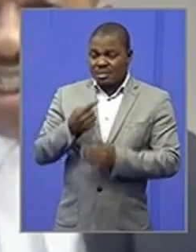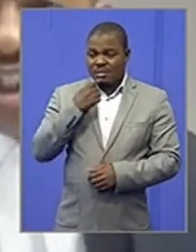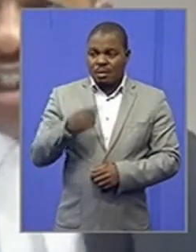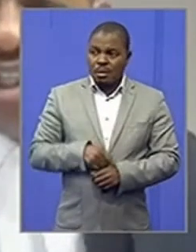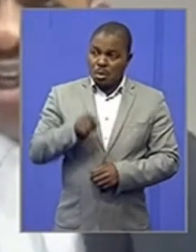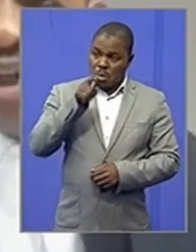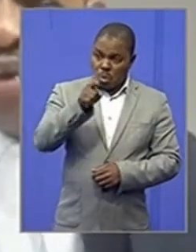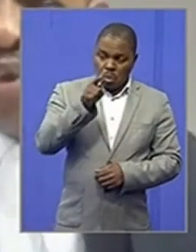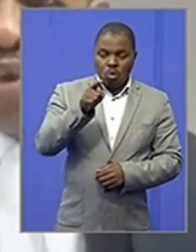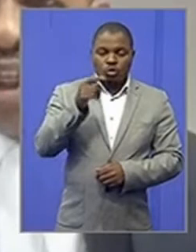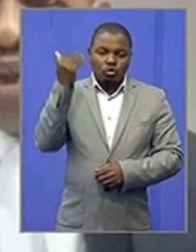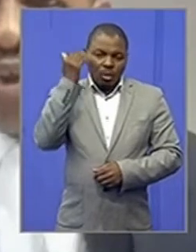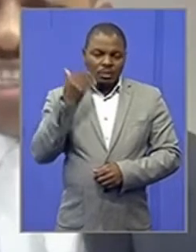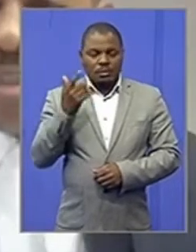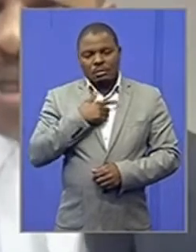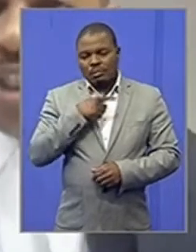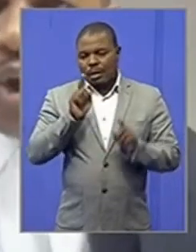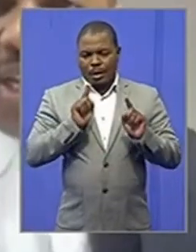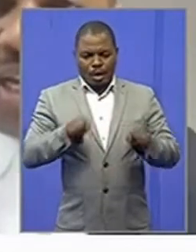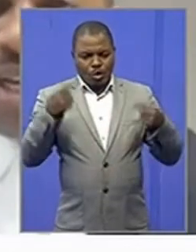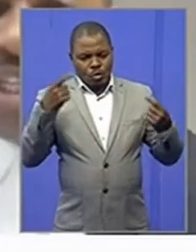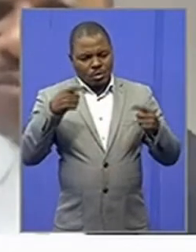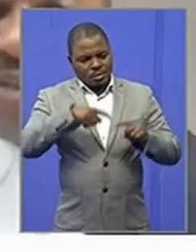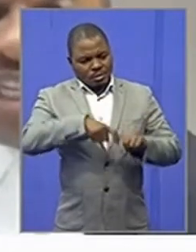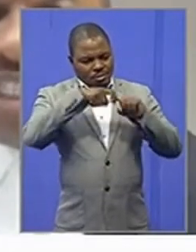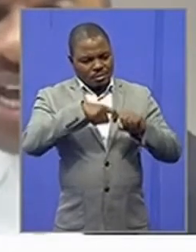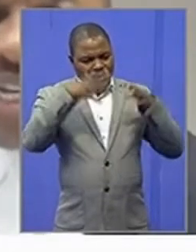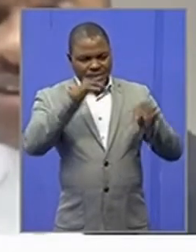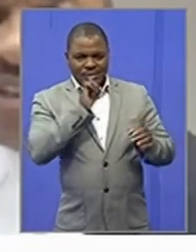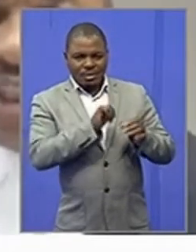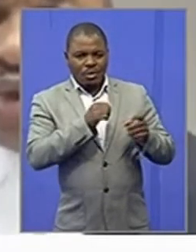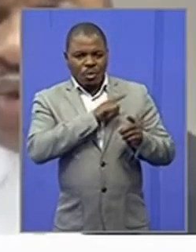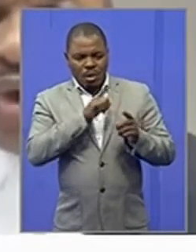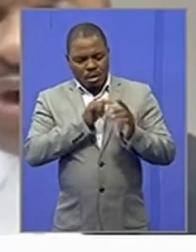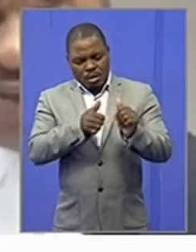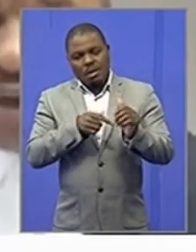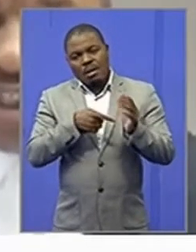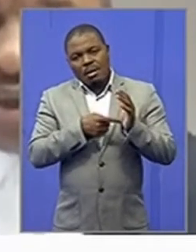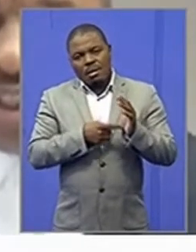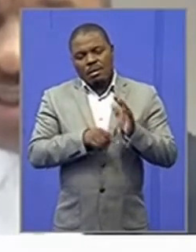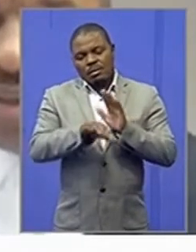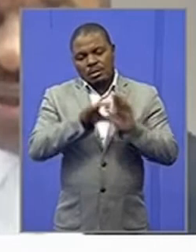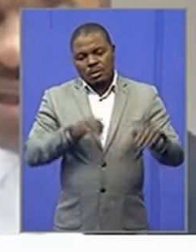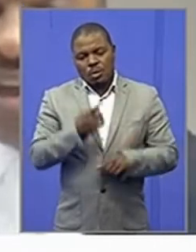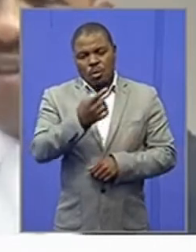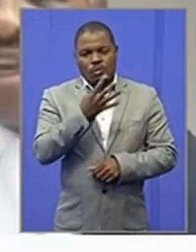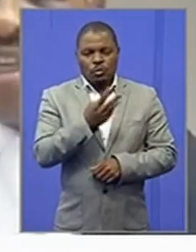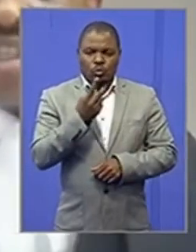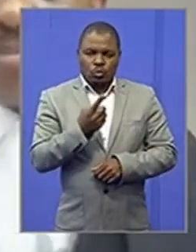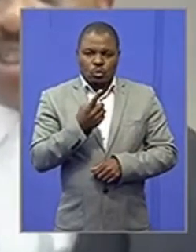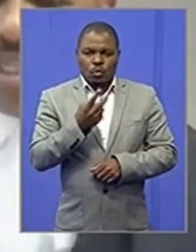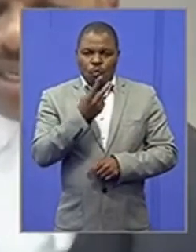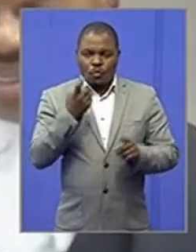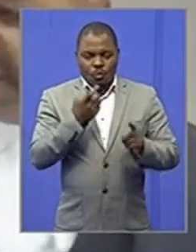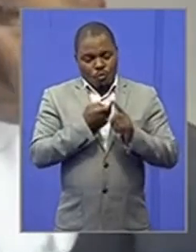have jurisdiction to issue a suspension order in terms of Section 172 of the Constitution. If there is